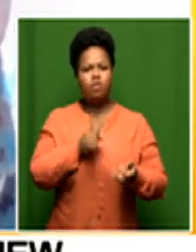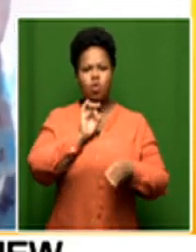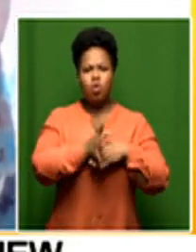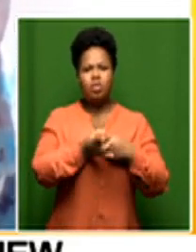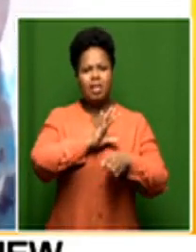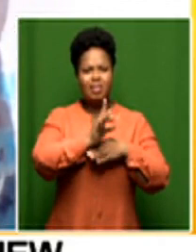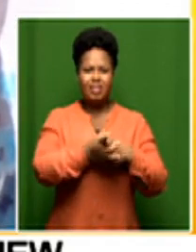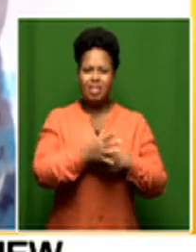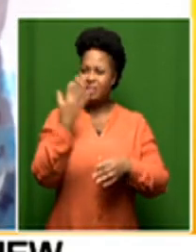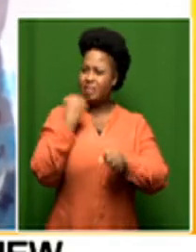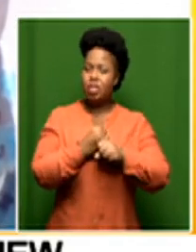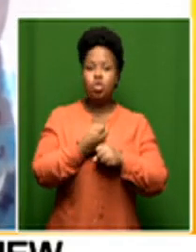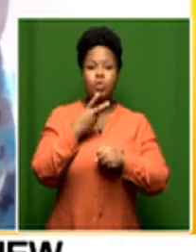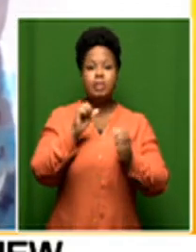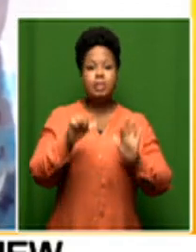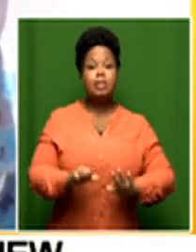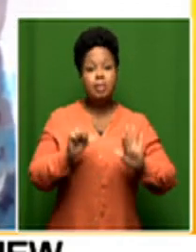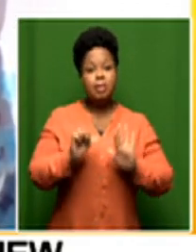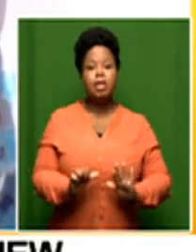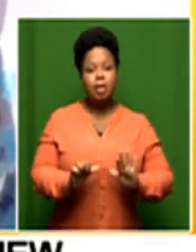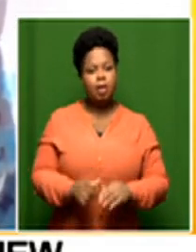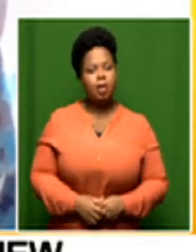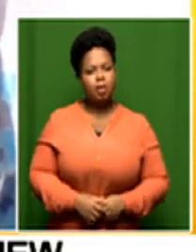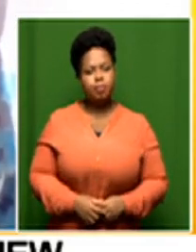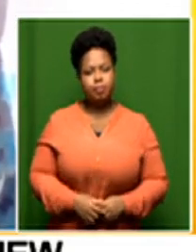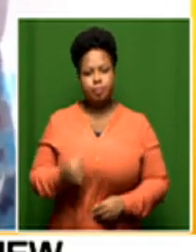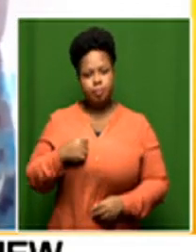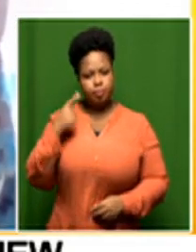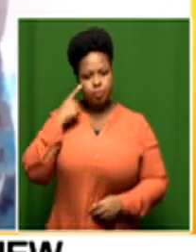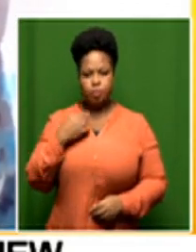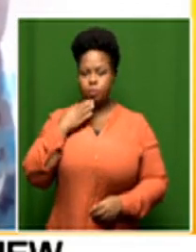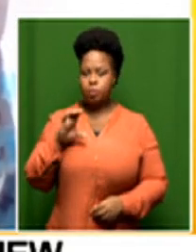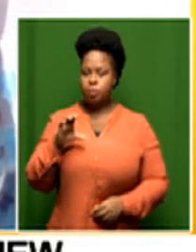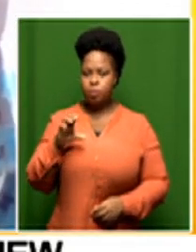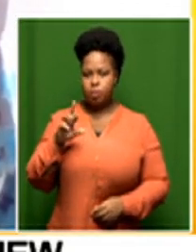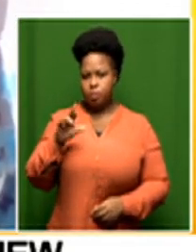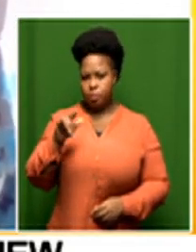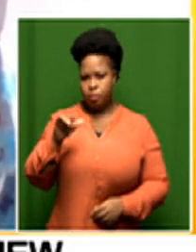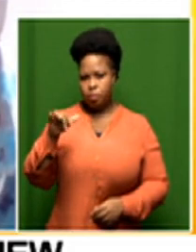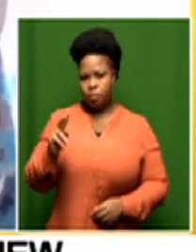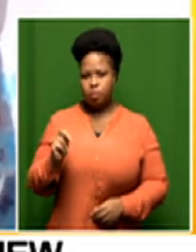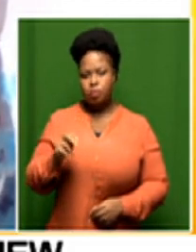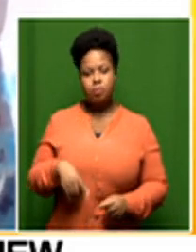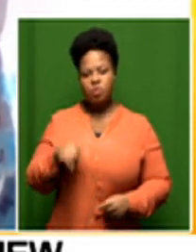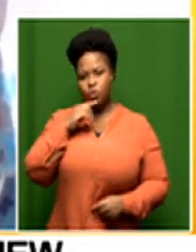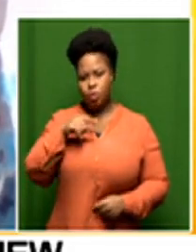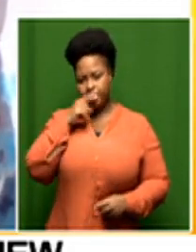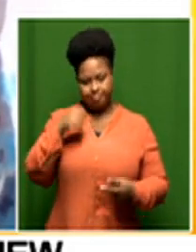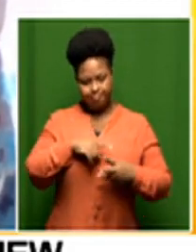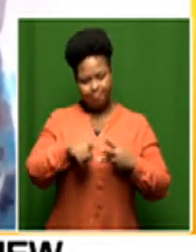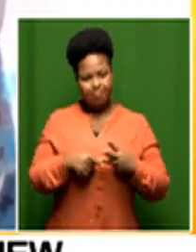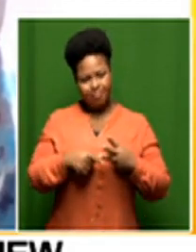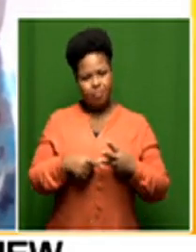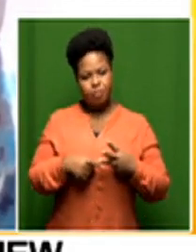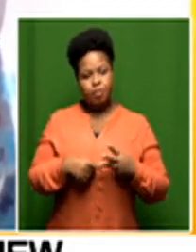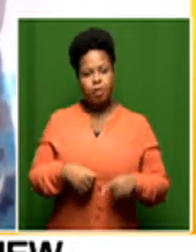in 2016, and I think by Christian Martin. It's one of the three men who successfully campaigned,